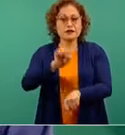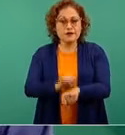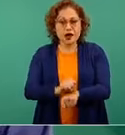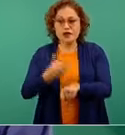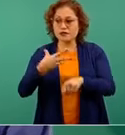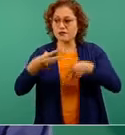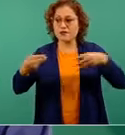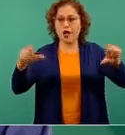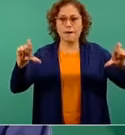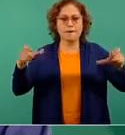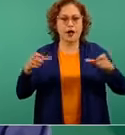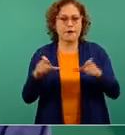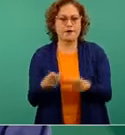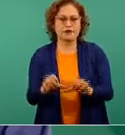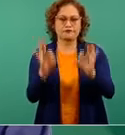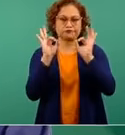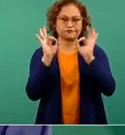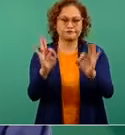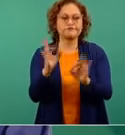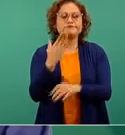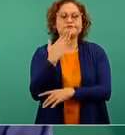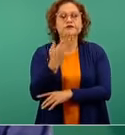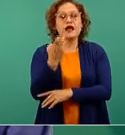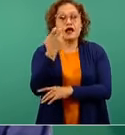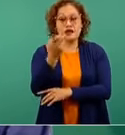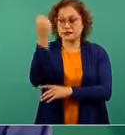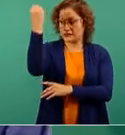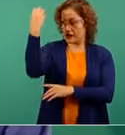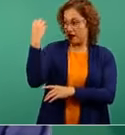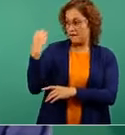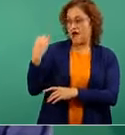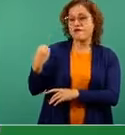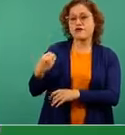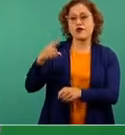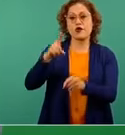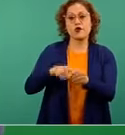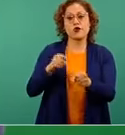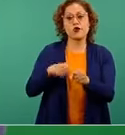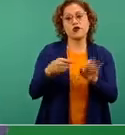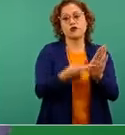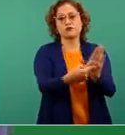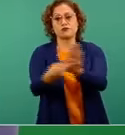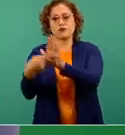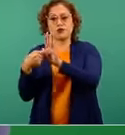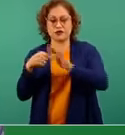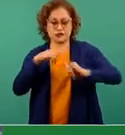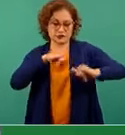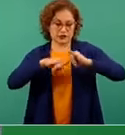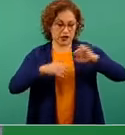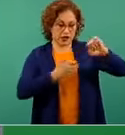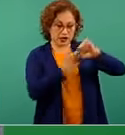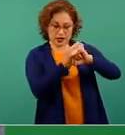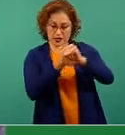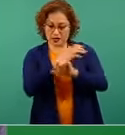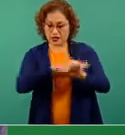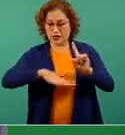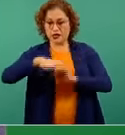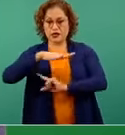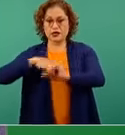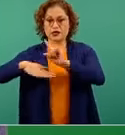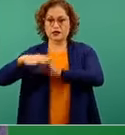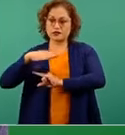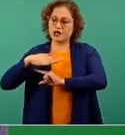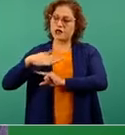And the semifinals of risk shows precisely the entities federated that have achieved the reduction more sustained